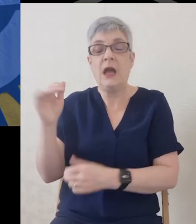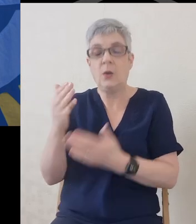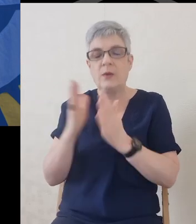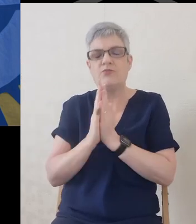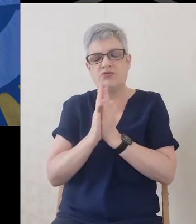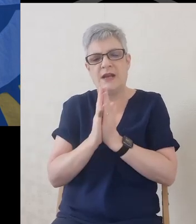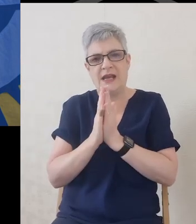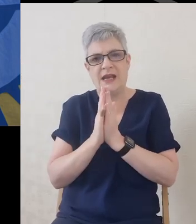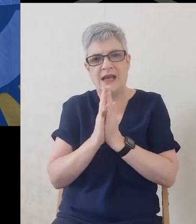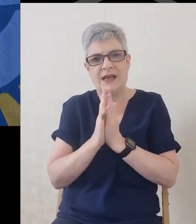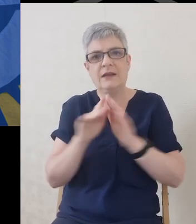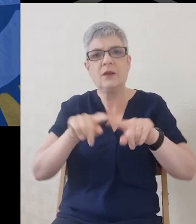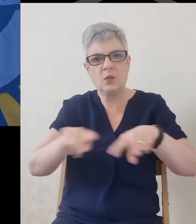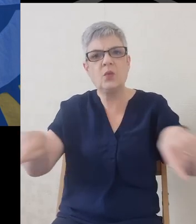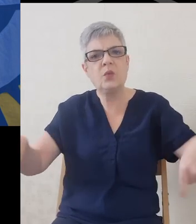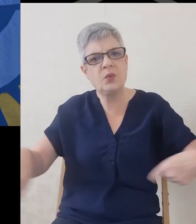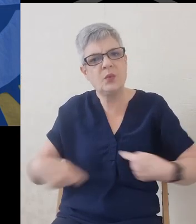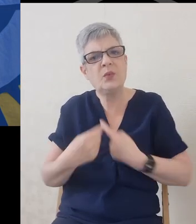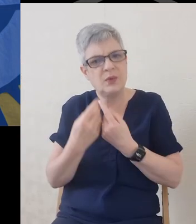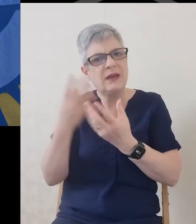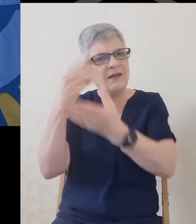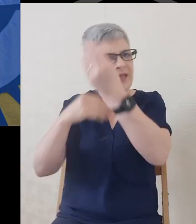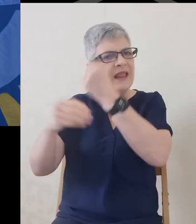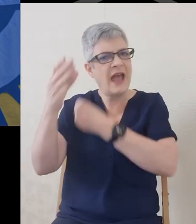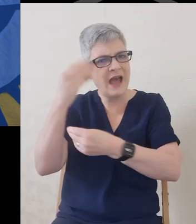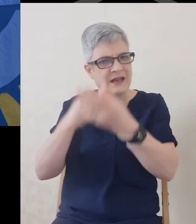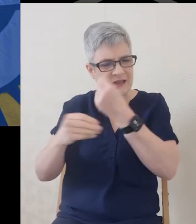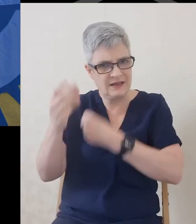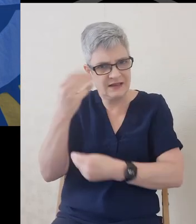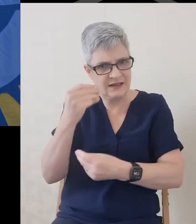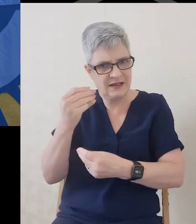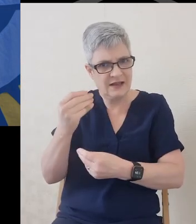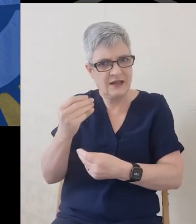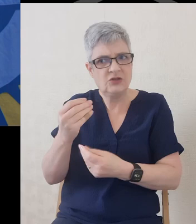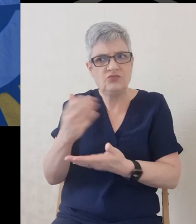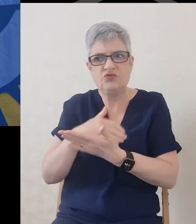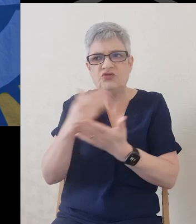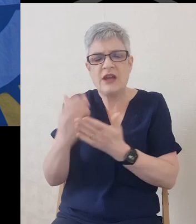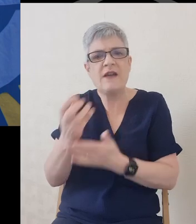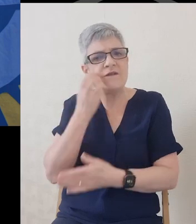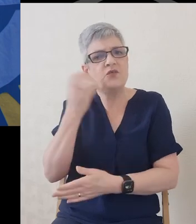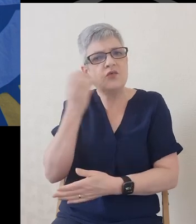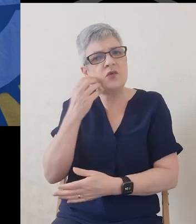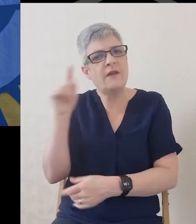And we pray that we might learn to share in the fruits of that victory,